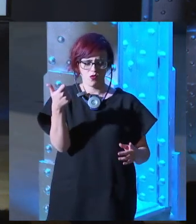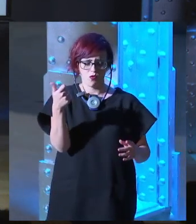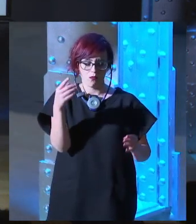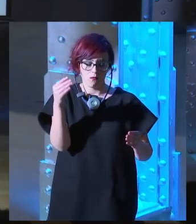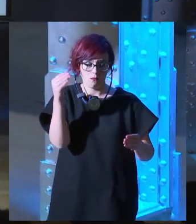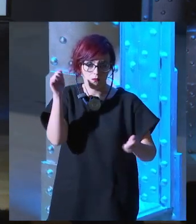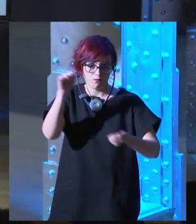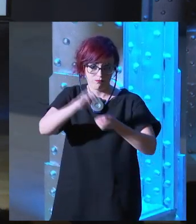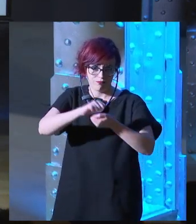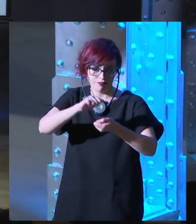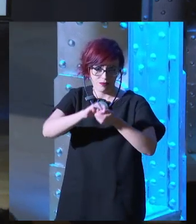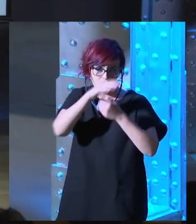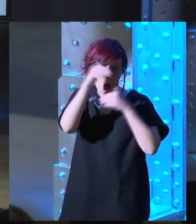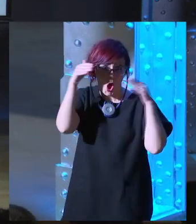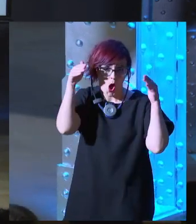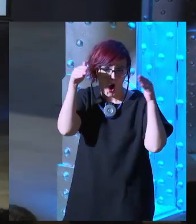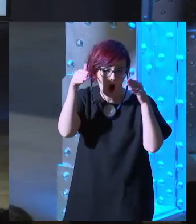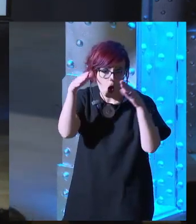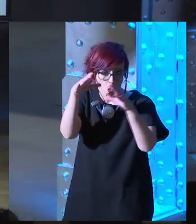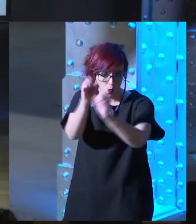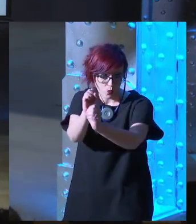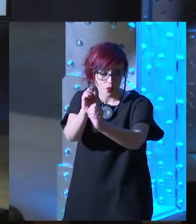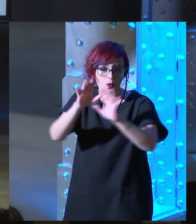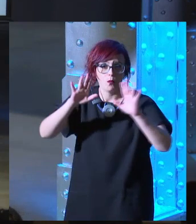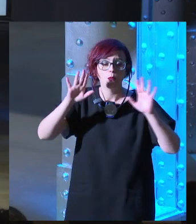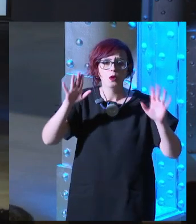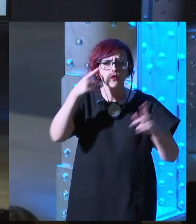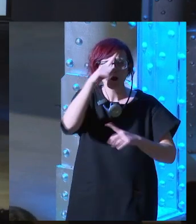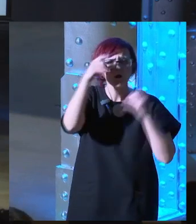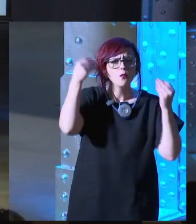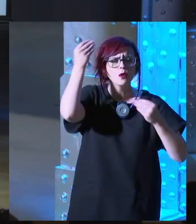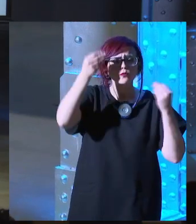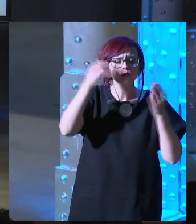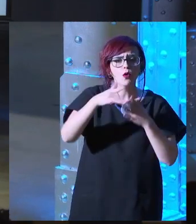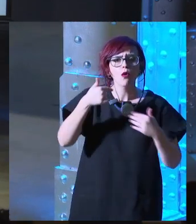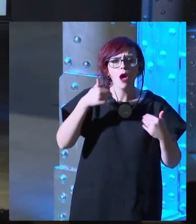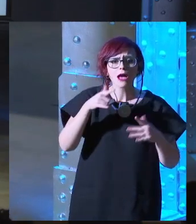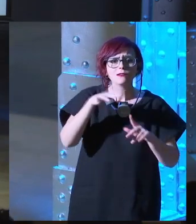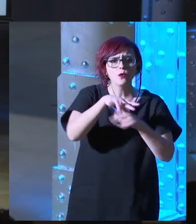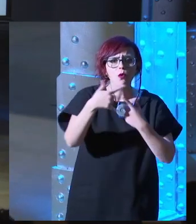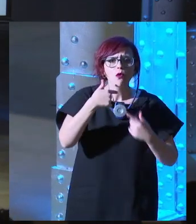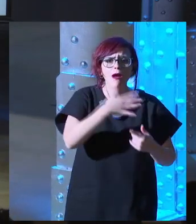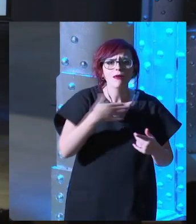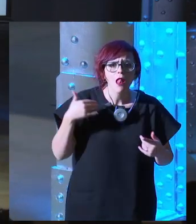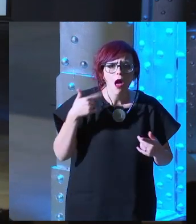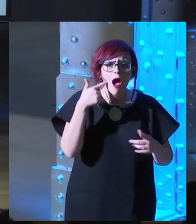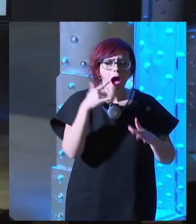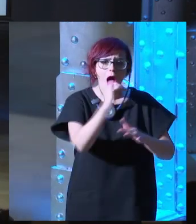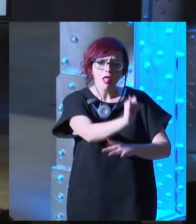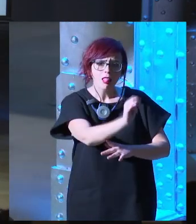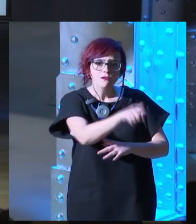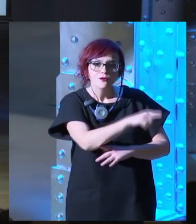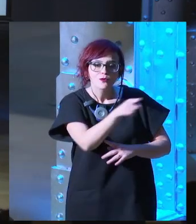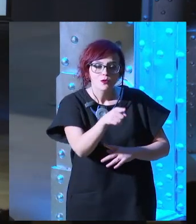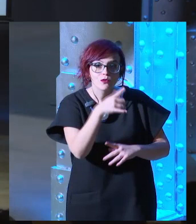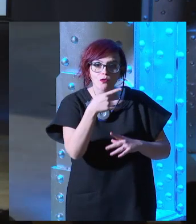I want does exist if I dare to find it. And I knew I had to find it.